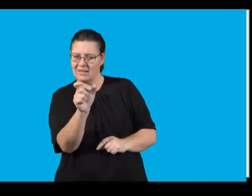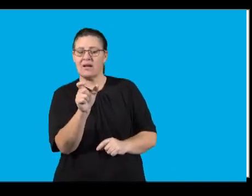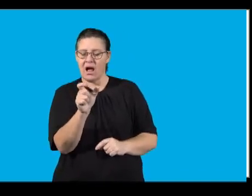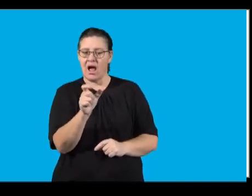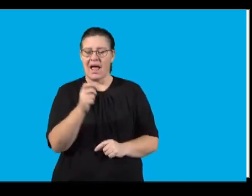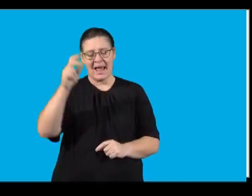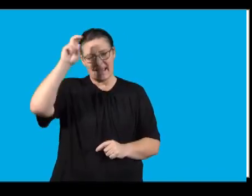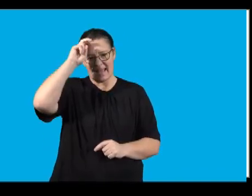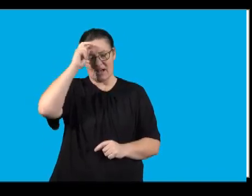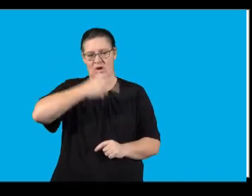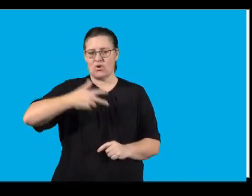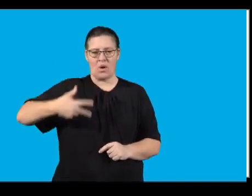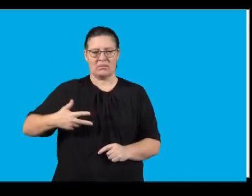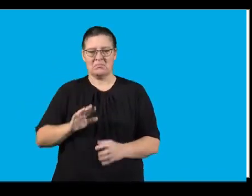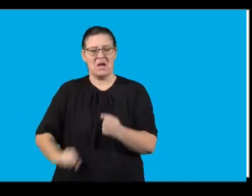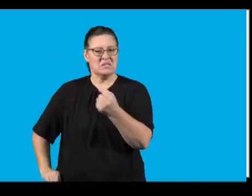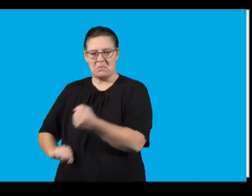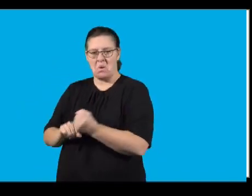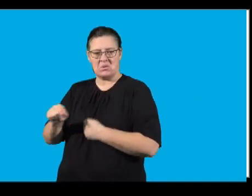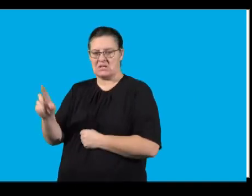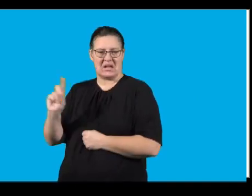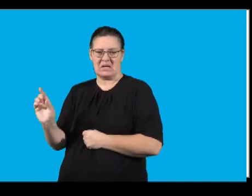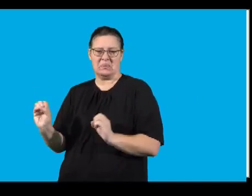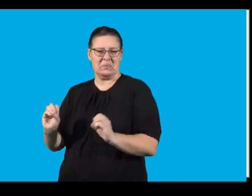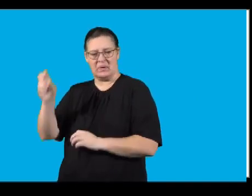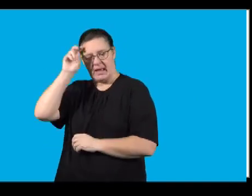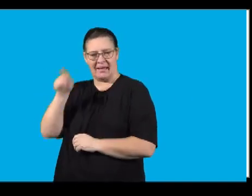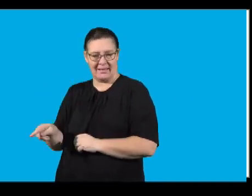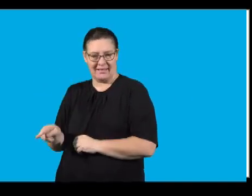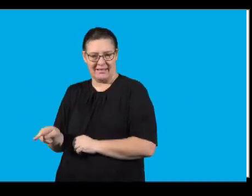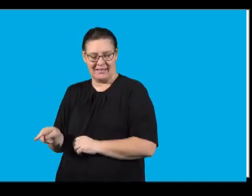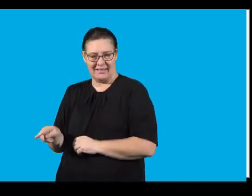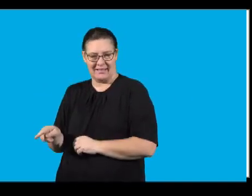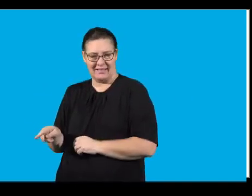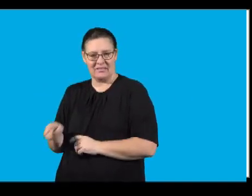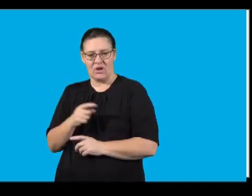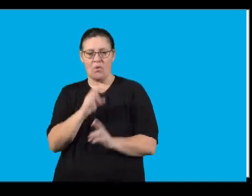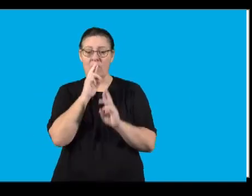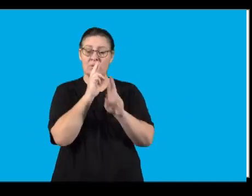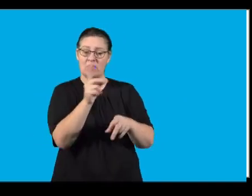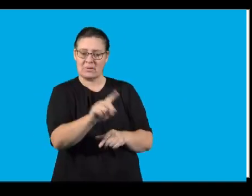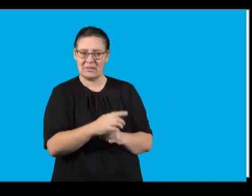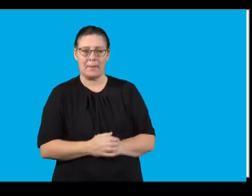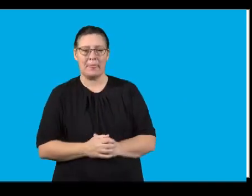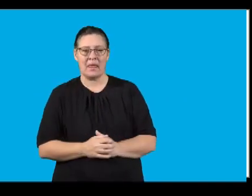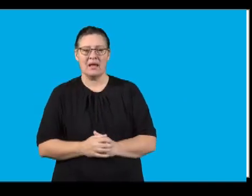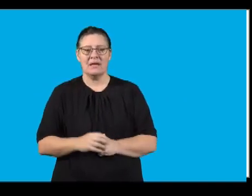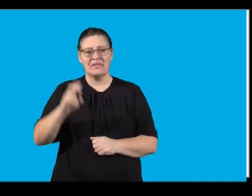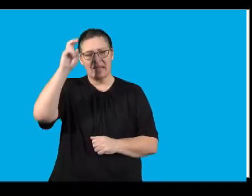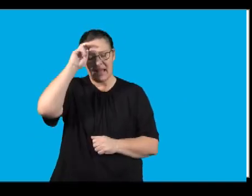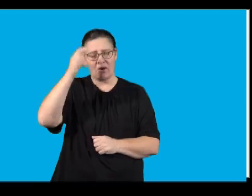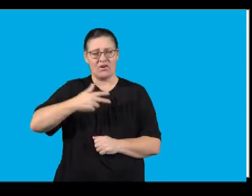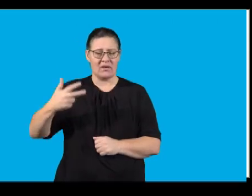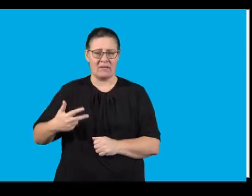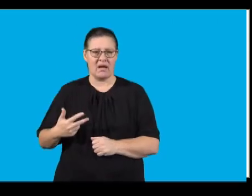the king of Norway does not support King Duncan. So in this case, let's look at our response. It says,